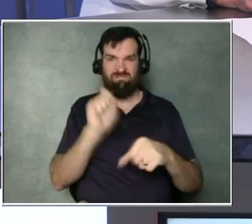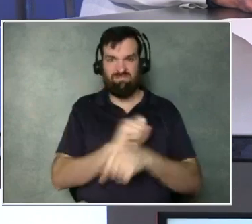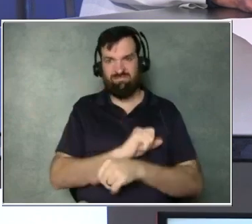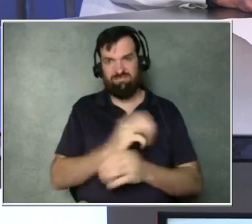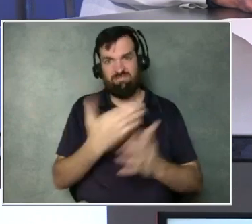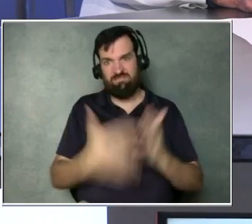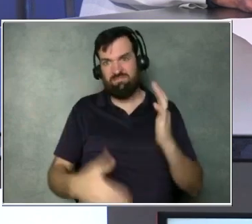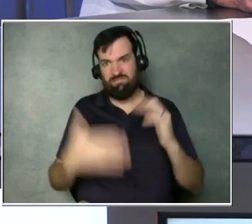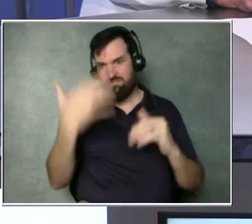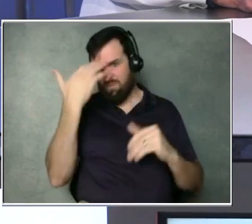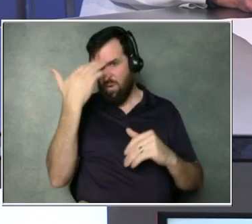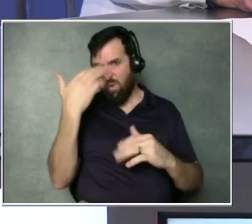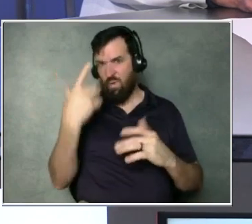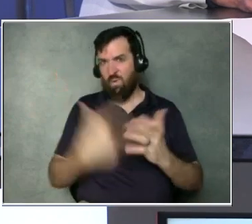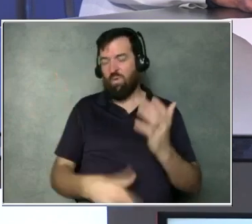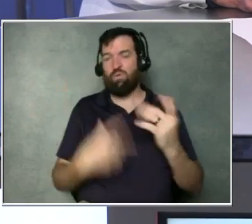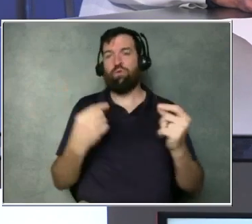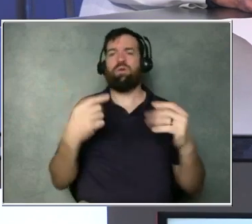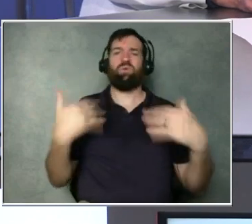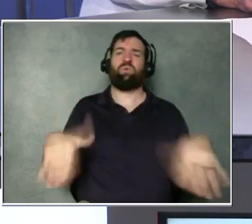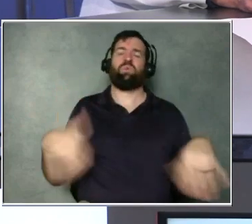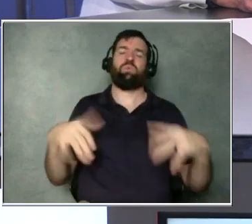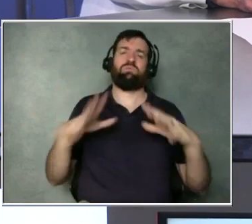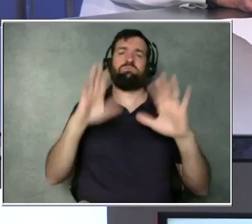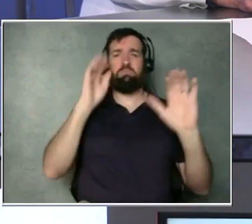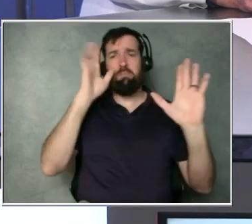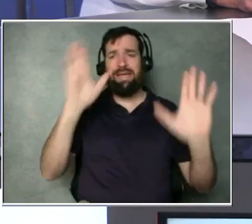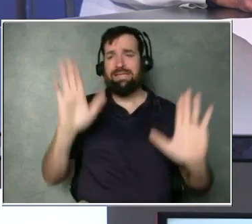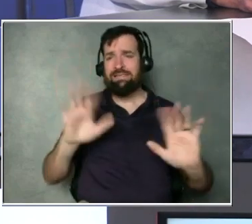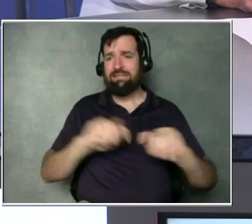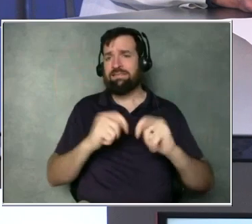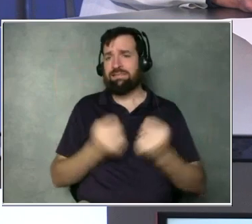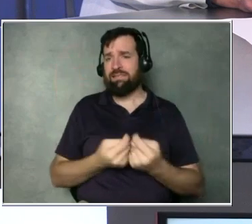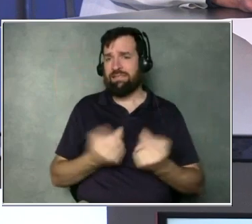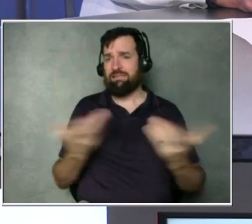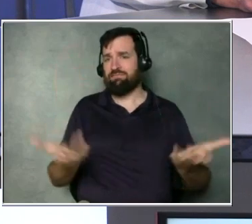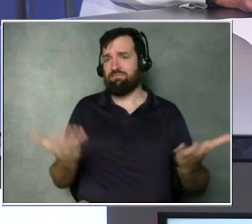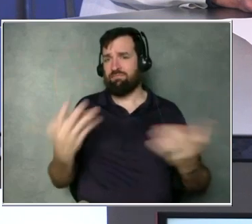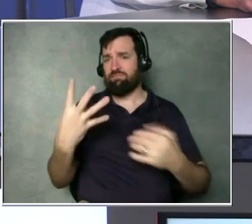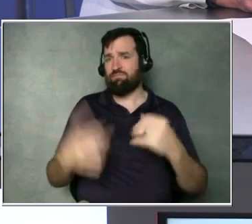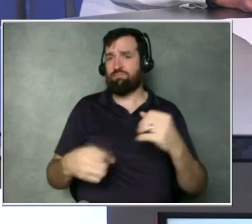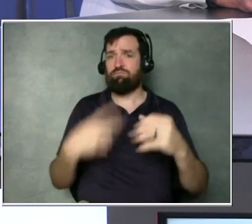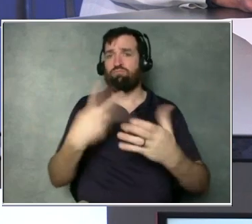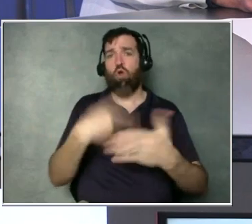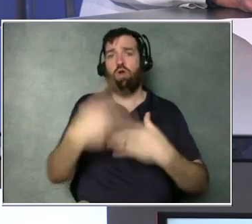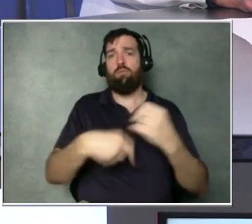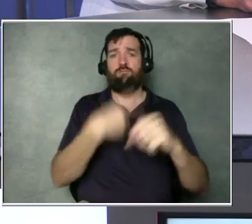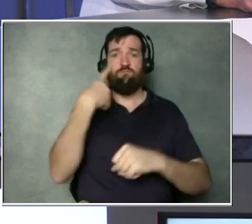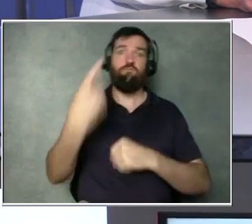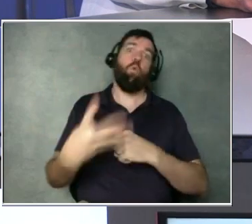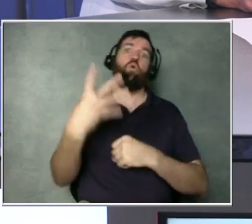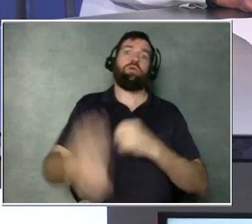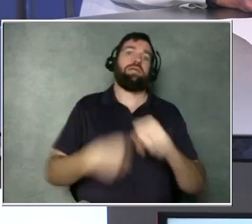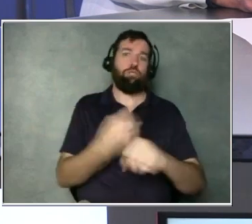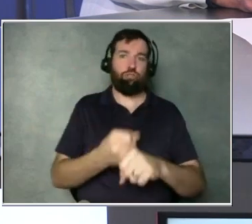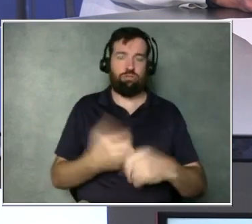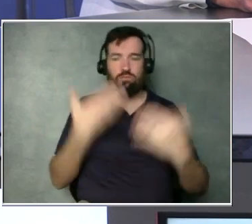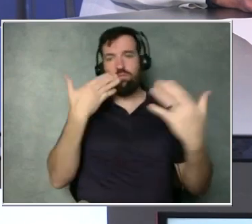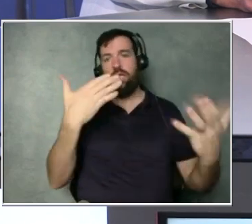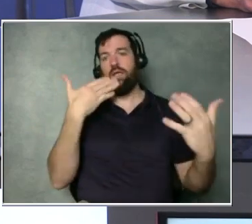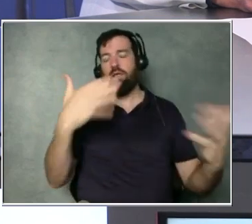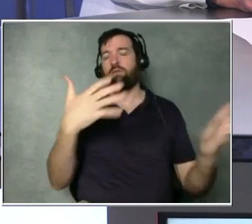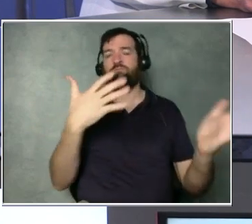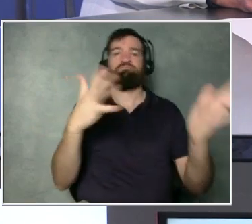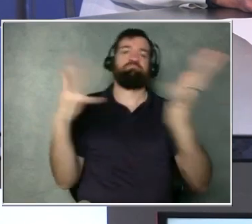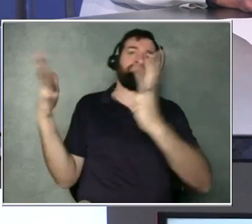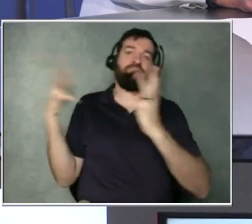a tremendous team of people we've had that have put this program on for 4 years. So a shout out and a thank you for people who actually